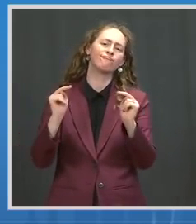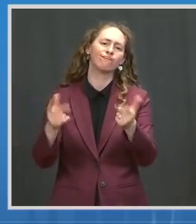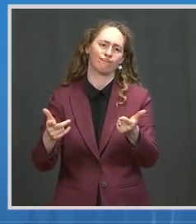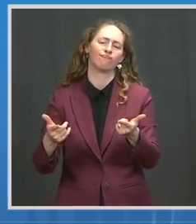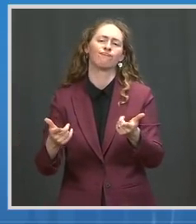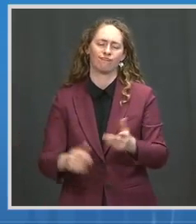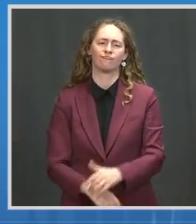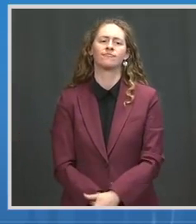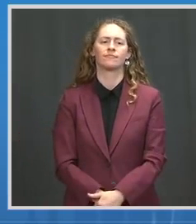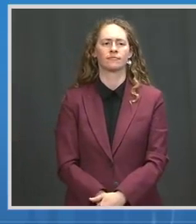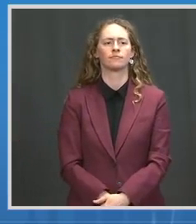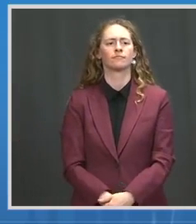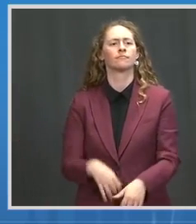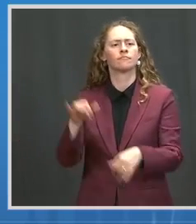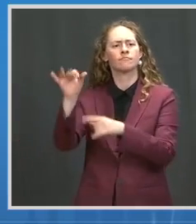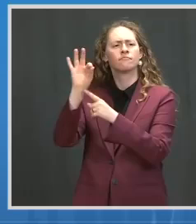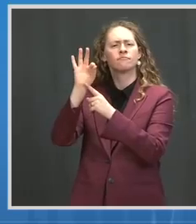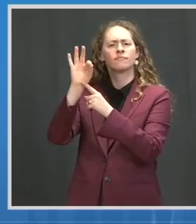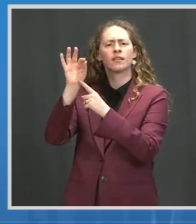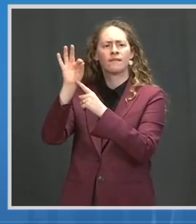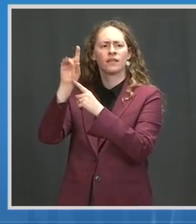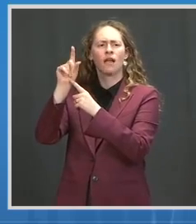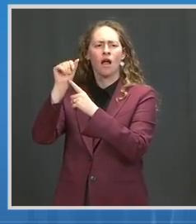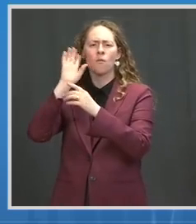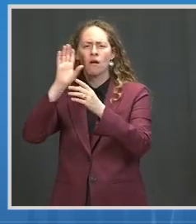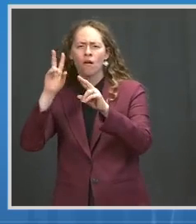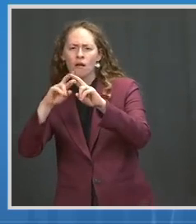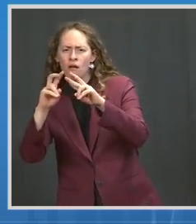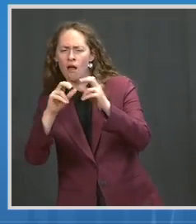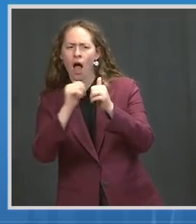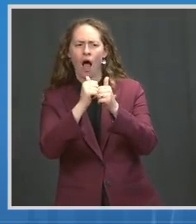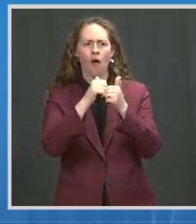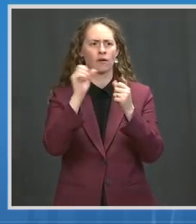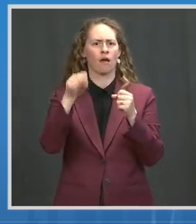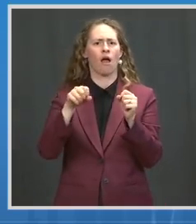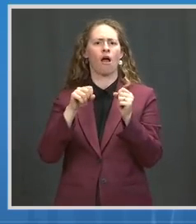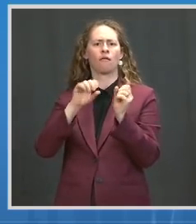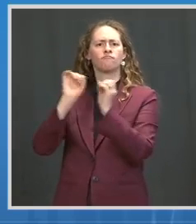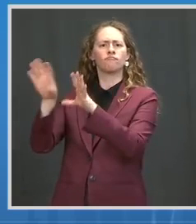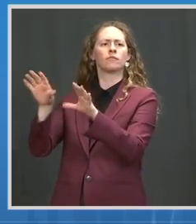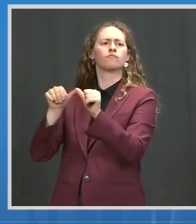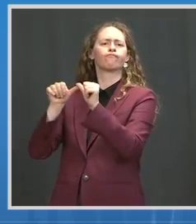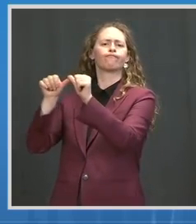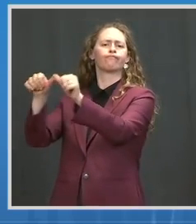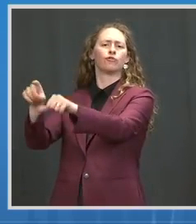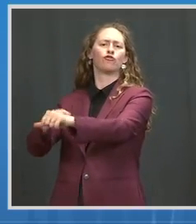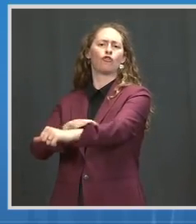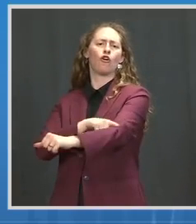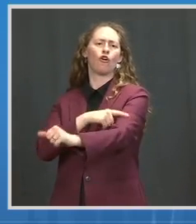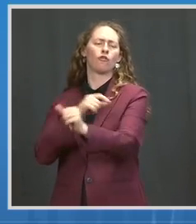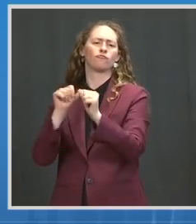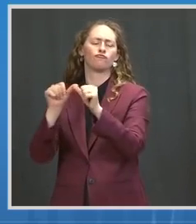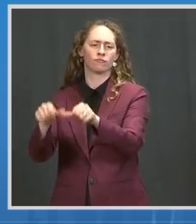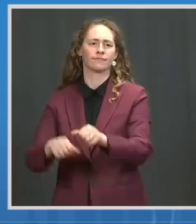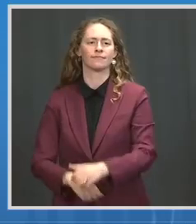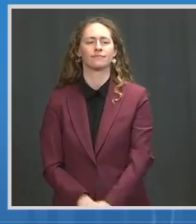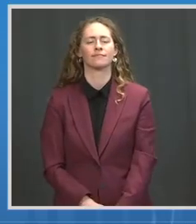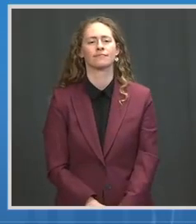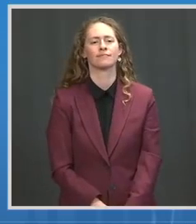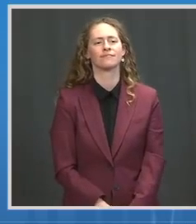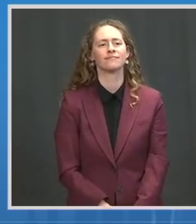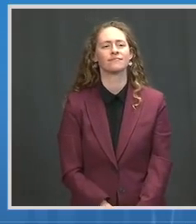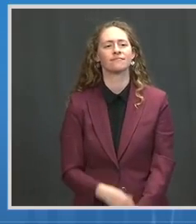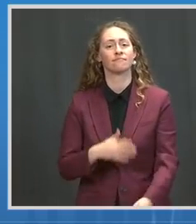storage. And we, of course, are continuing to look at opportunity for continued delivery of those doses. So my advice, you want to win $1 million, go